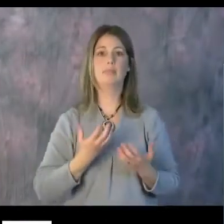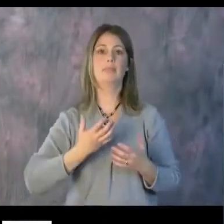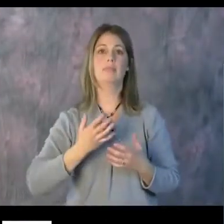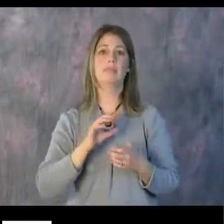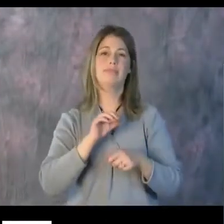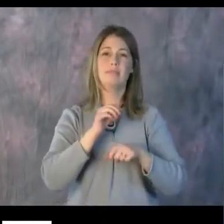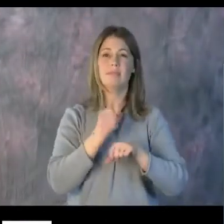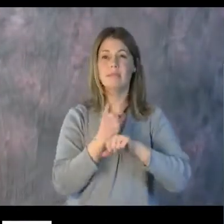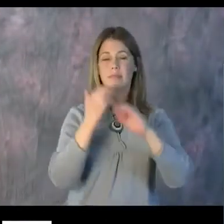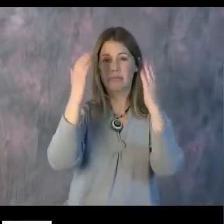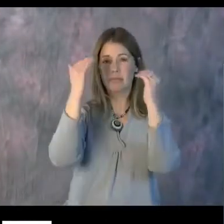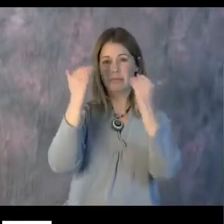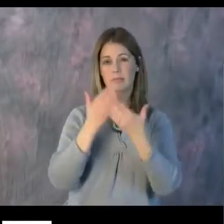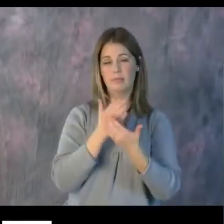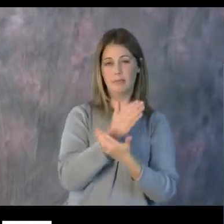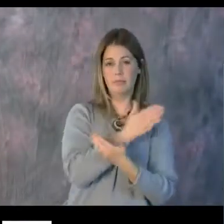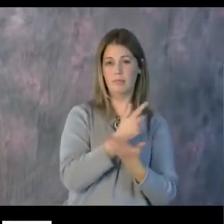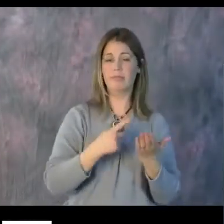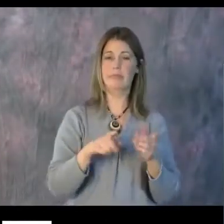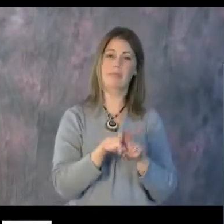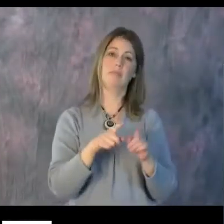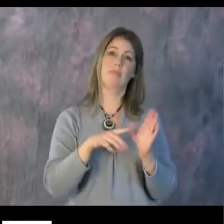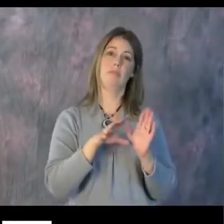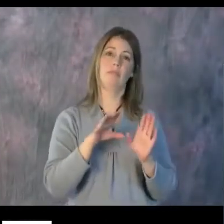Maybe another one would be outings.